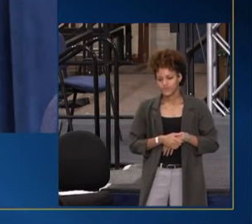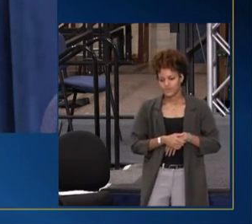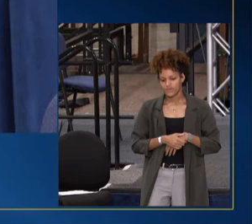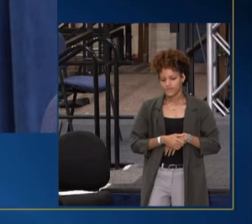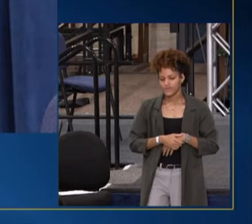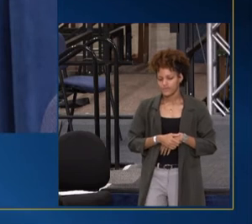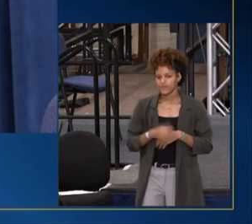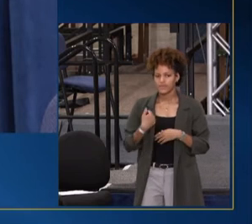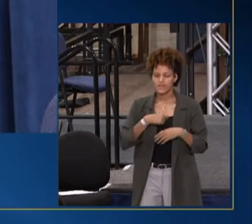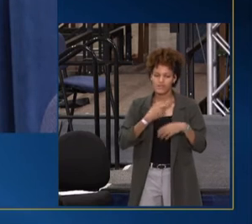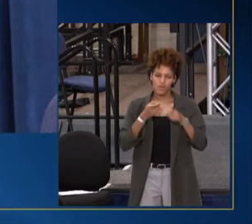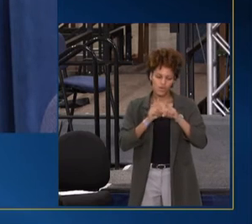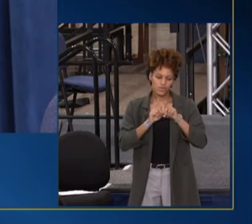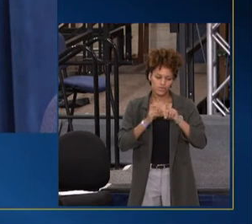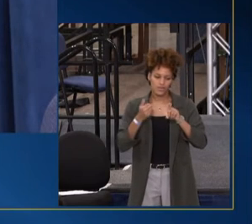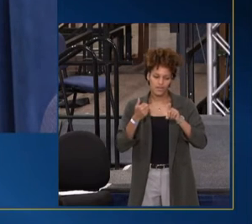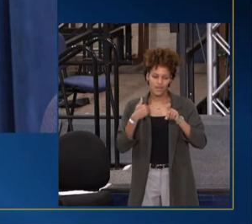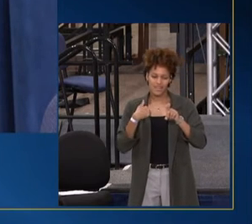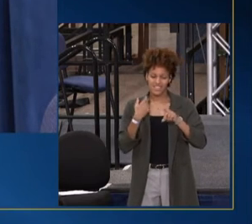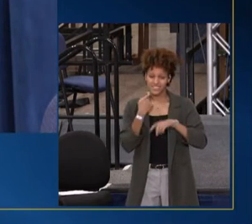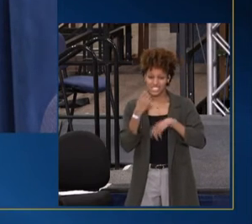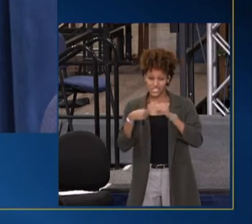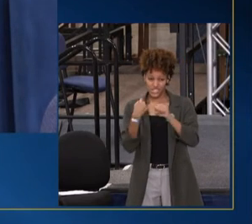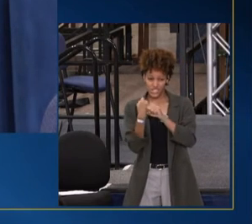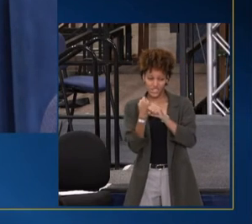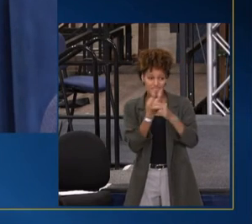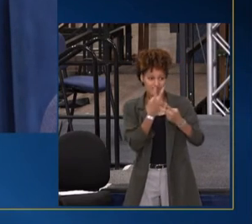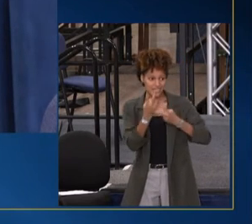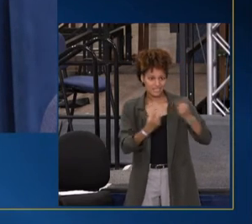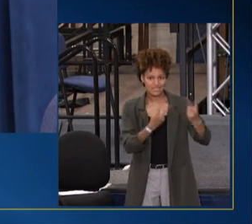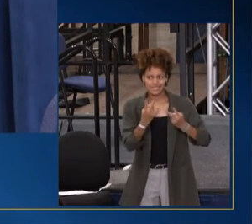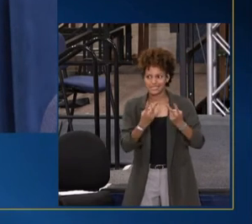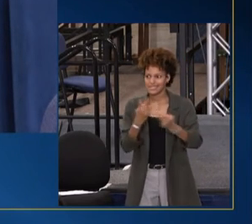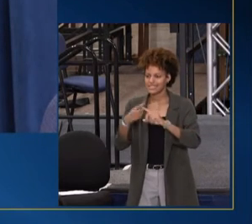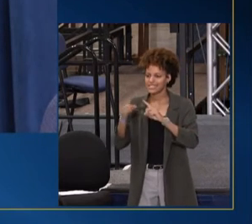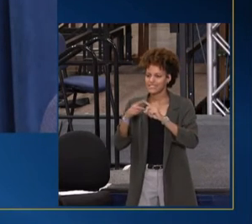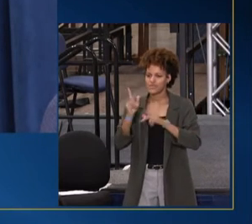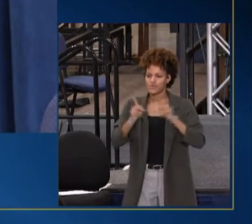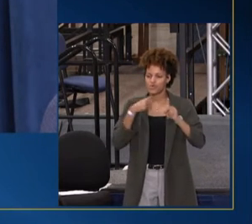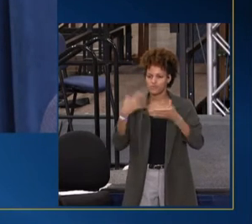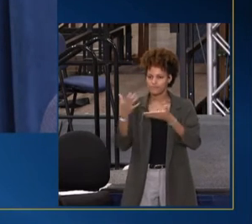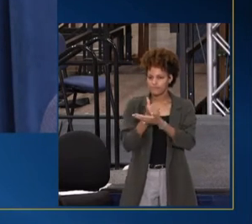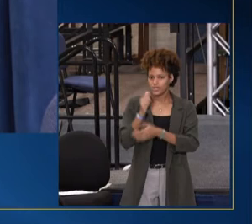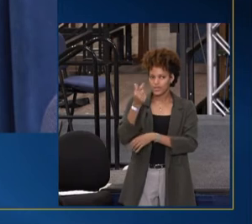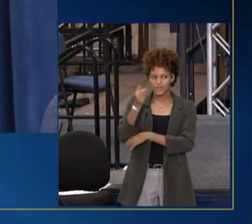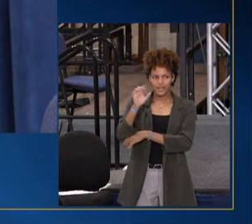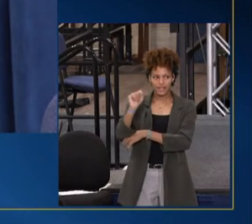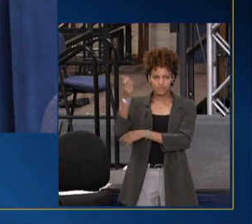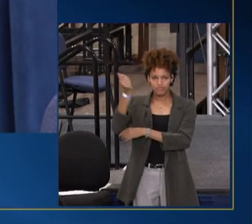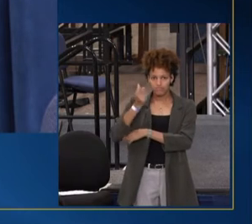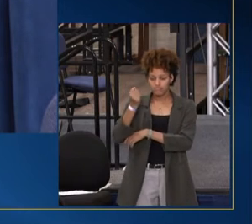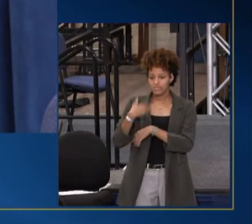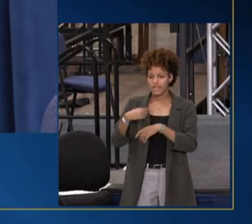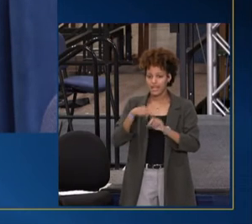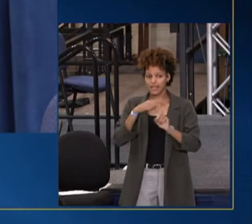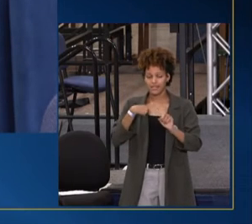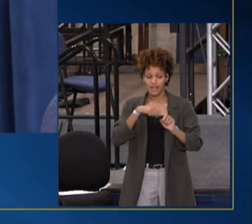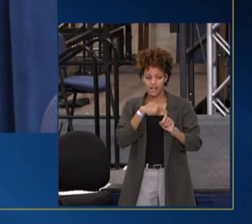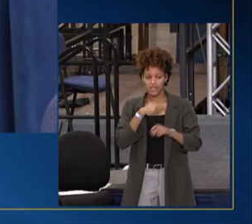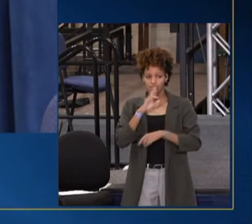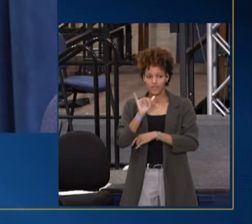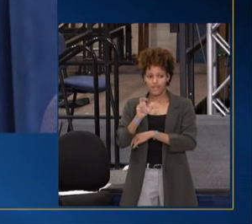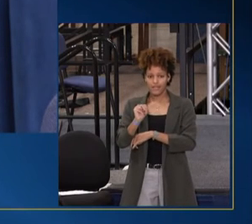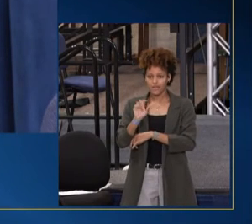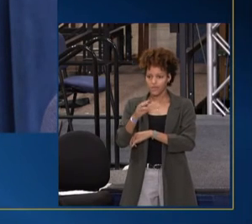We have spent much of the last year visiting many of our grantees and recognizing that as our Ryan White program